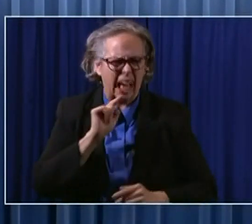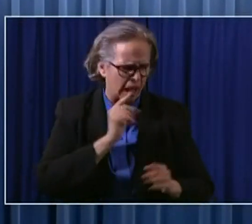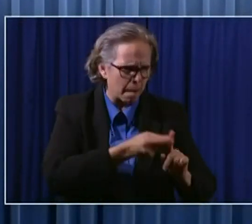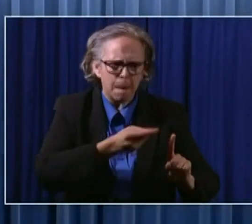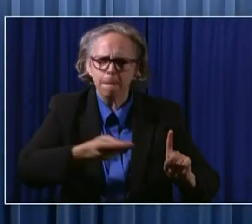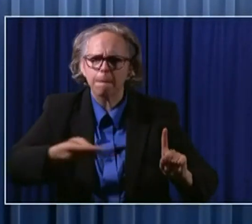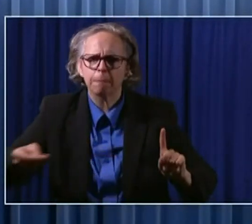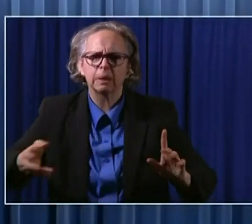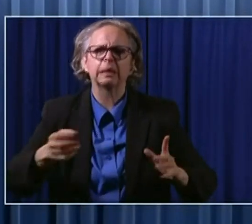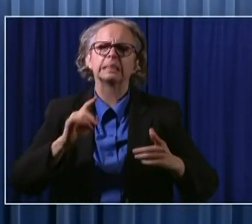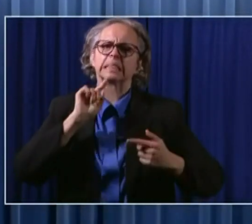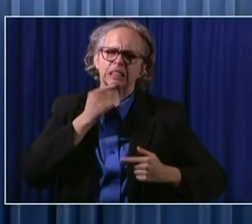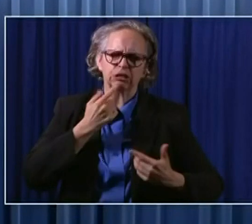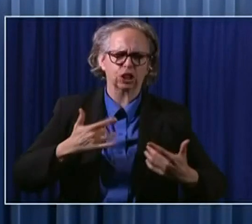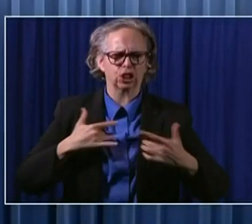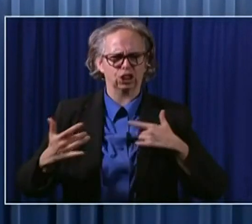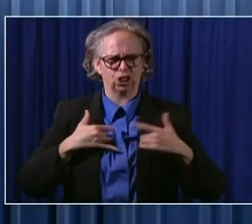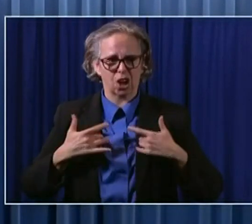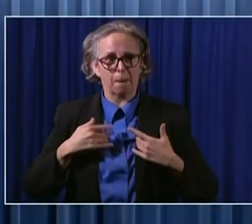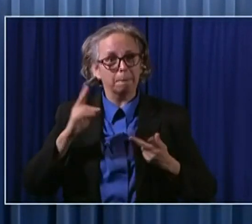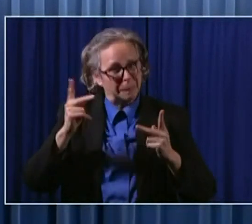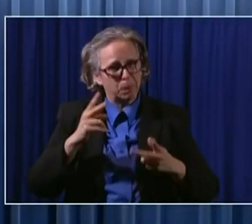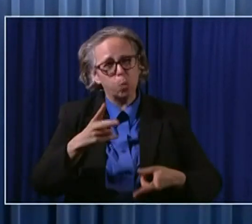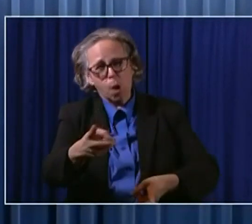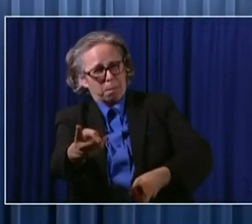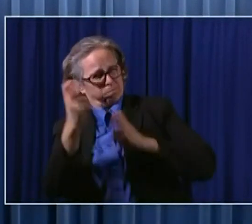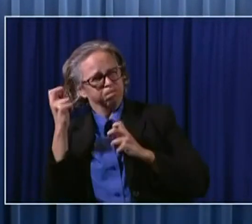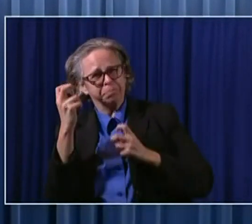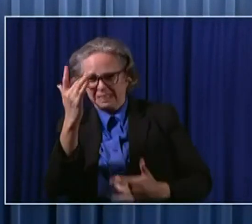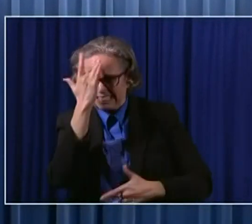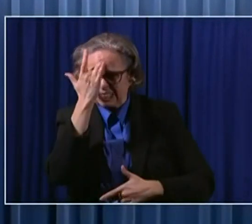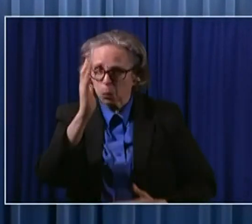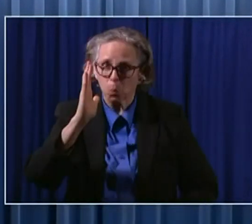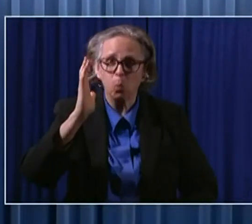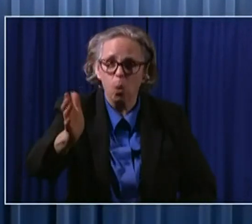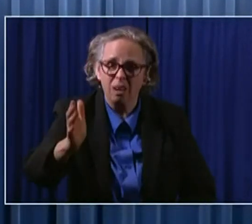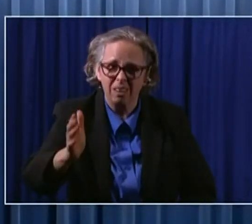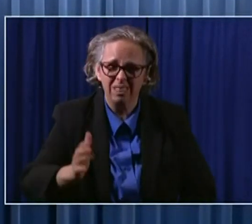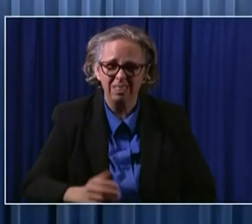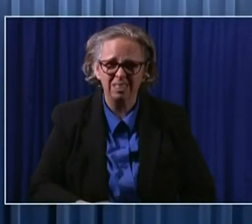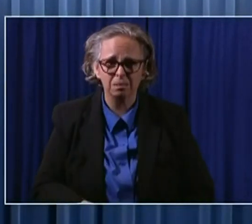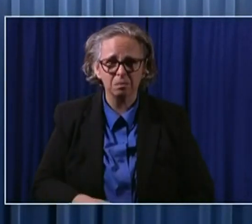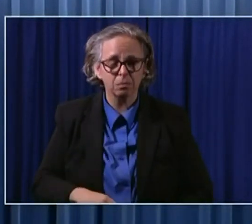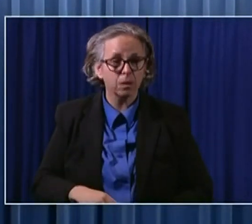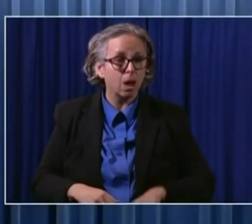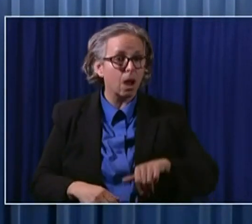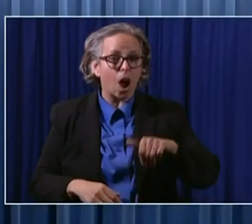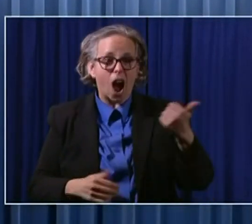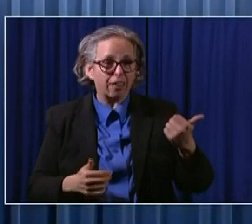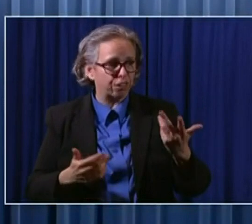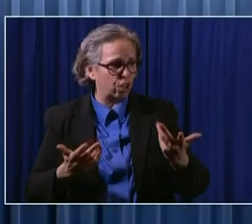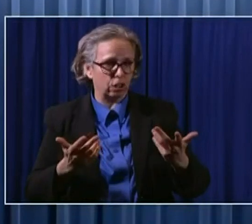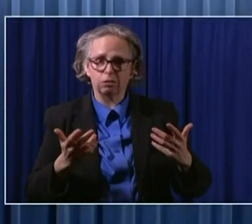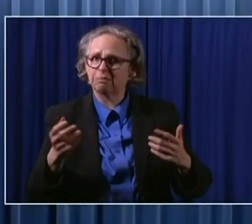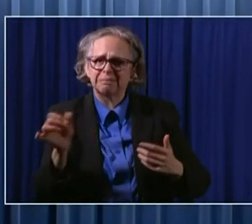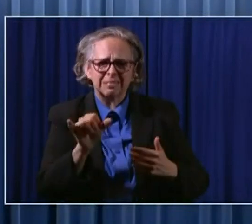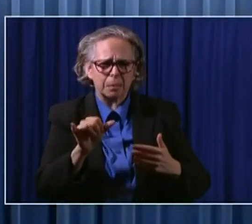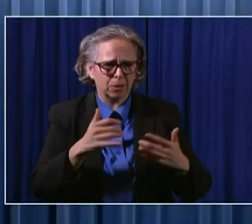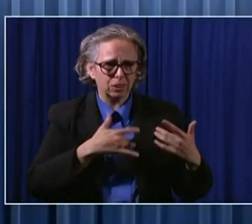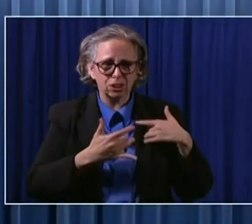But the other concern is that they pass it on to other individuals who are